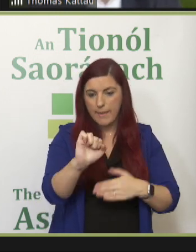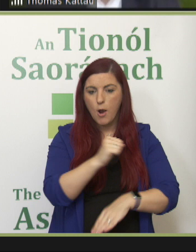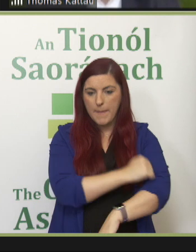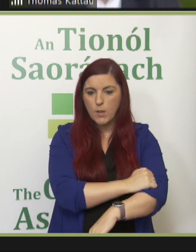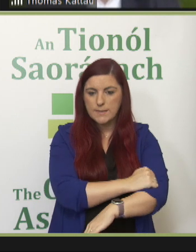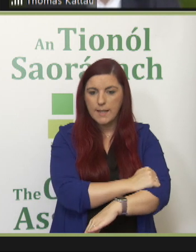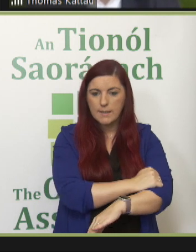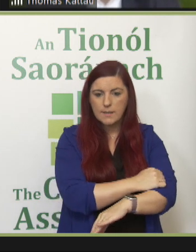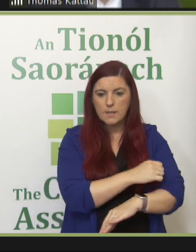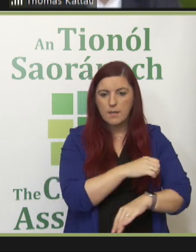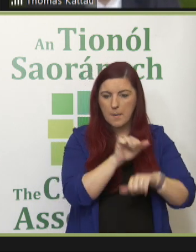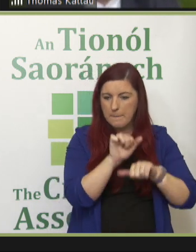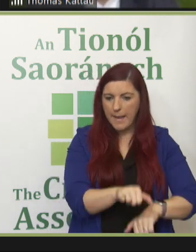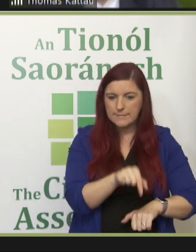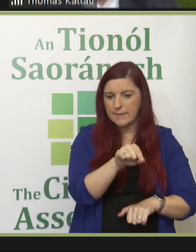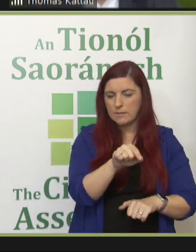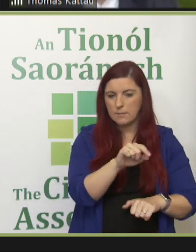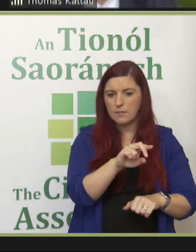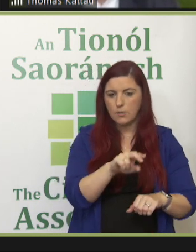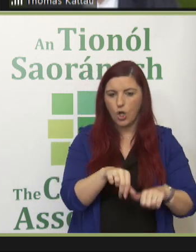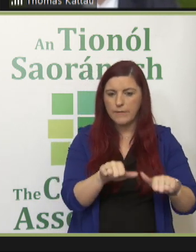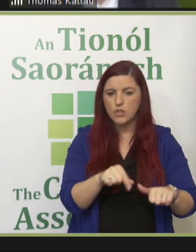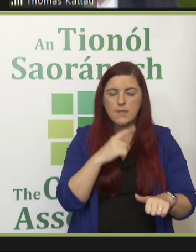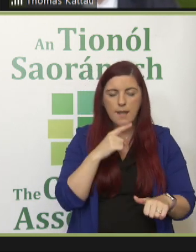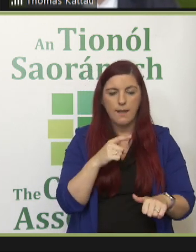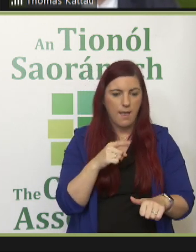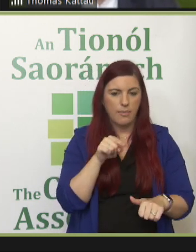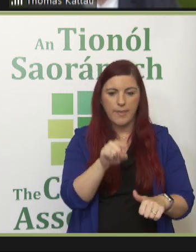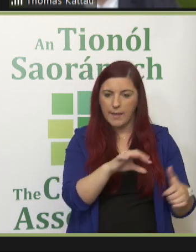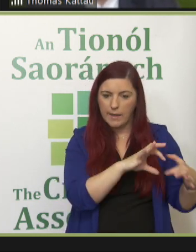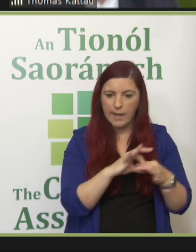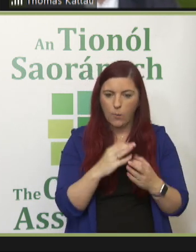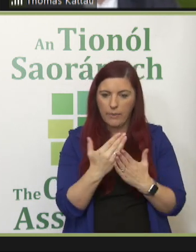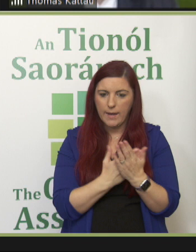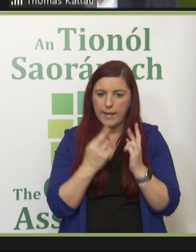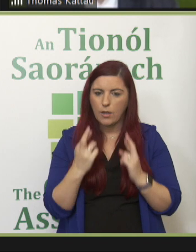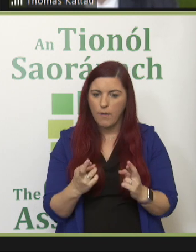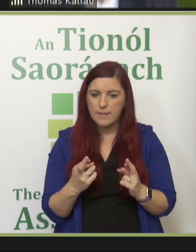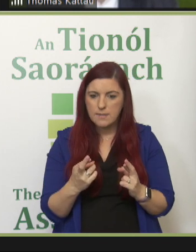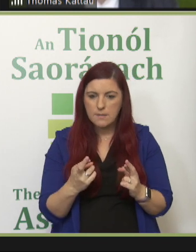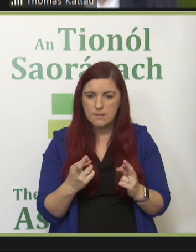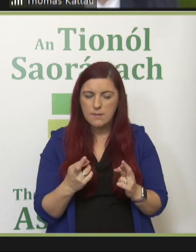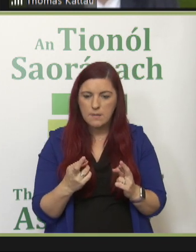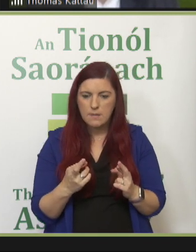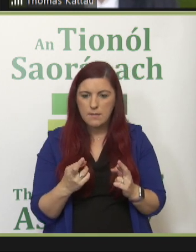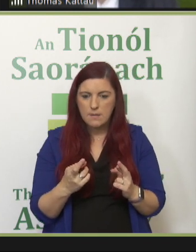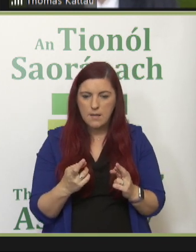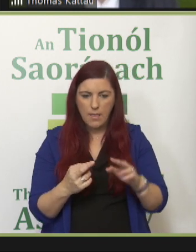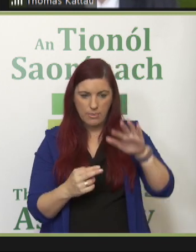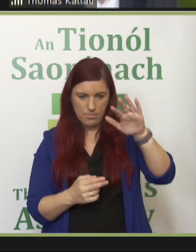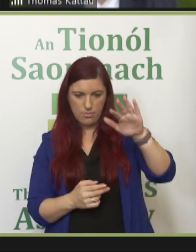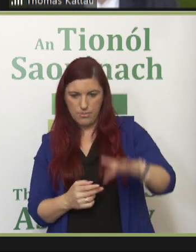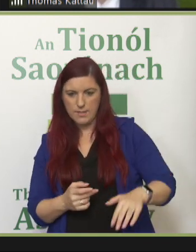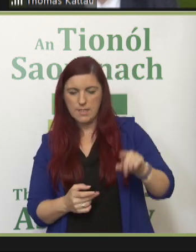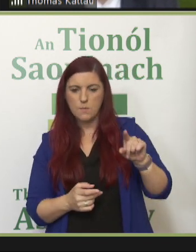they constitute legally enforceable rights for the individual. And this is for everybody who